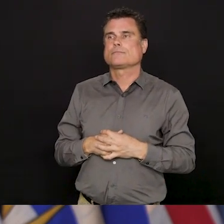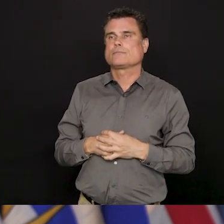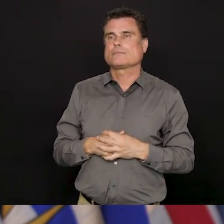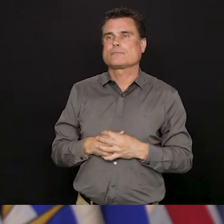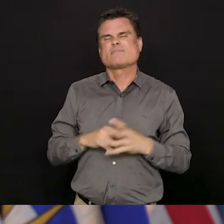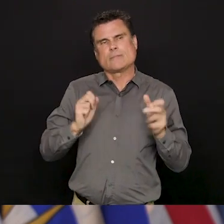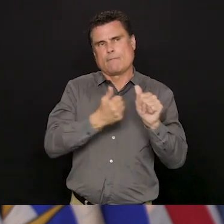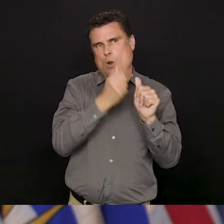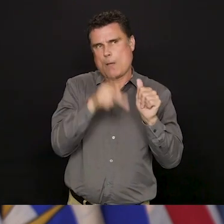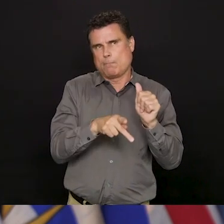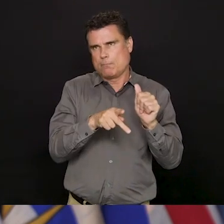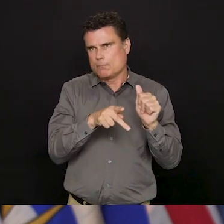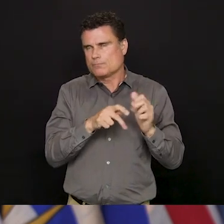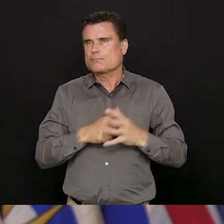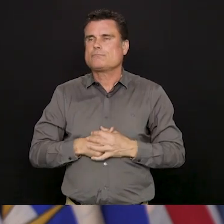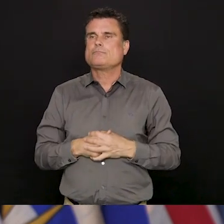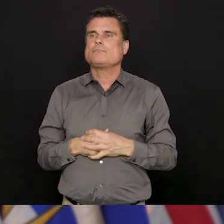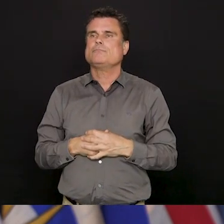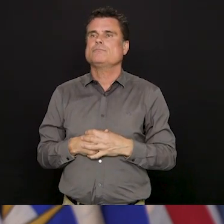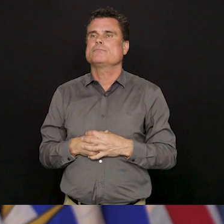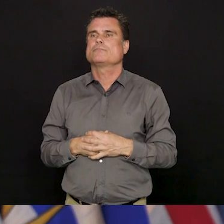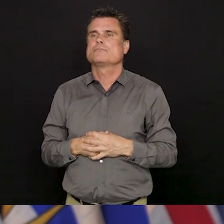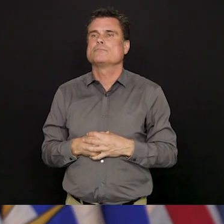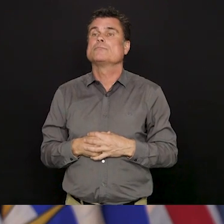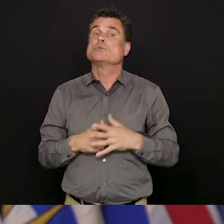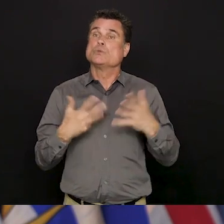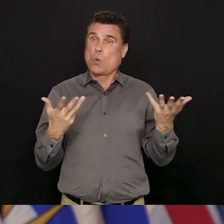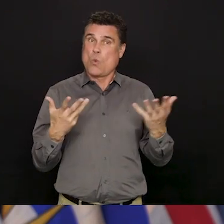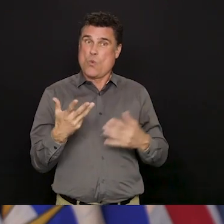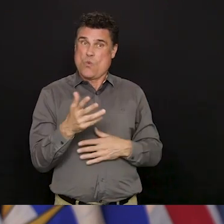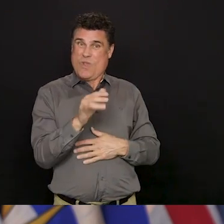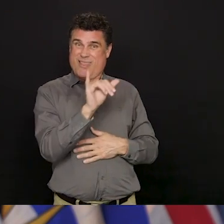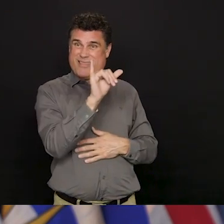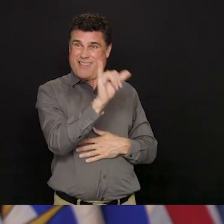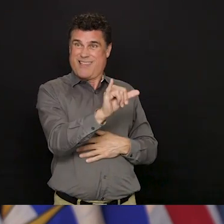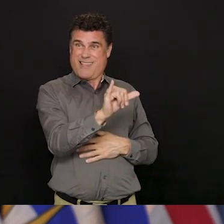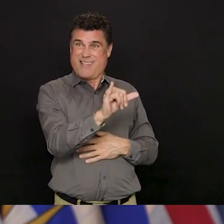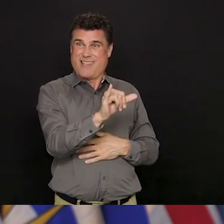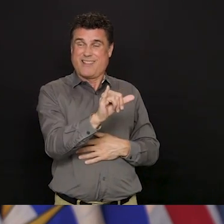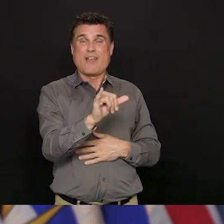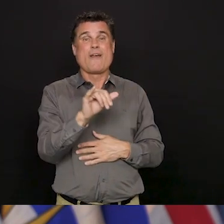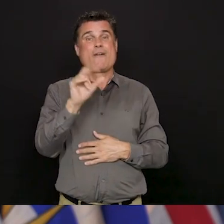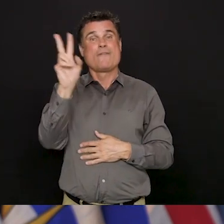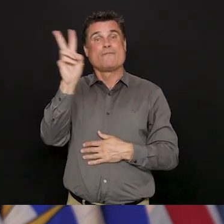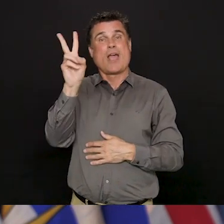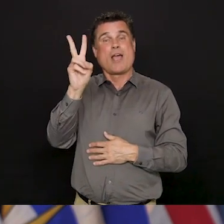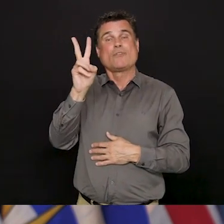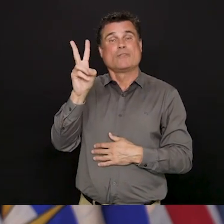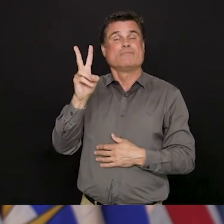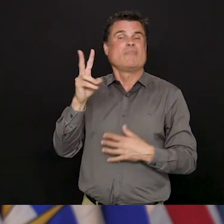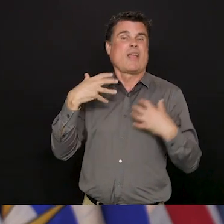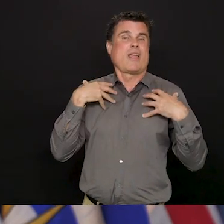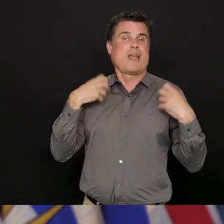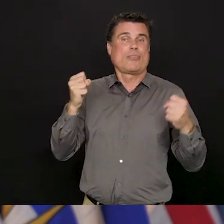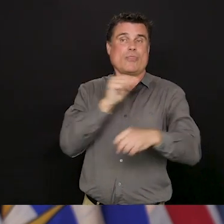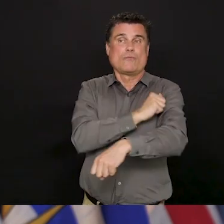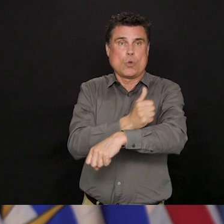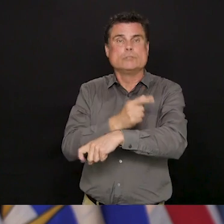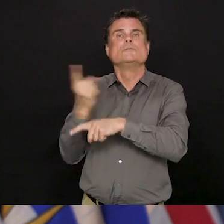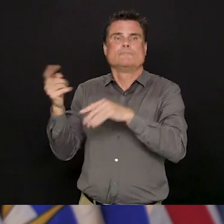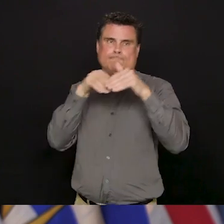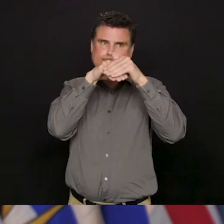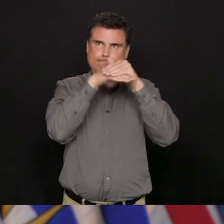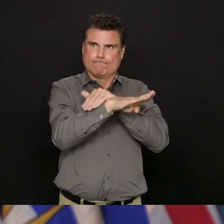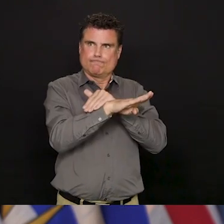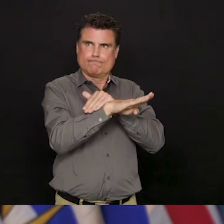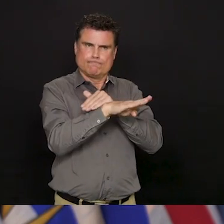the people who were on site at that time that Vancouver Coastal went on site tested positive, and they